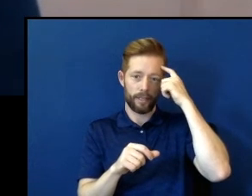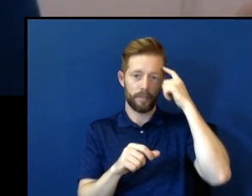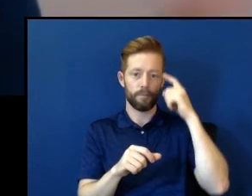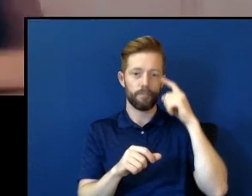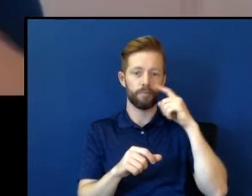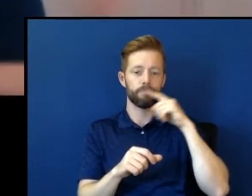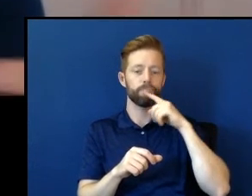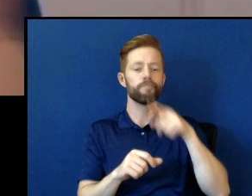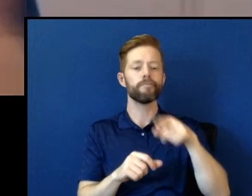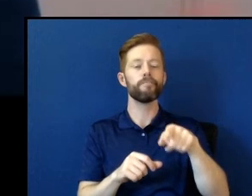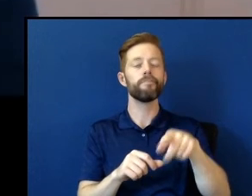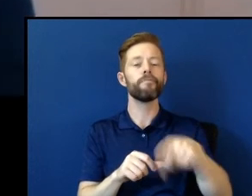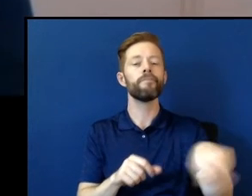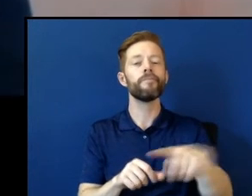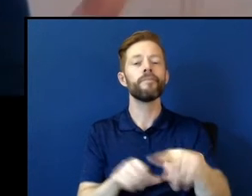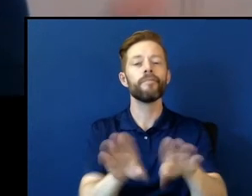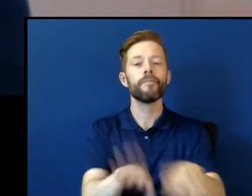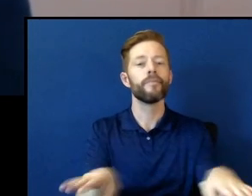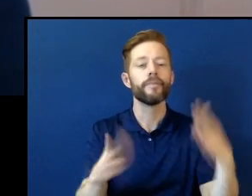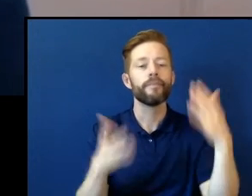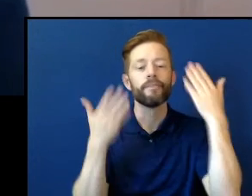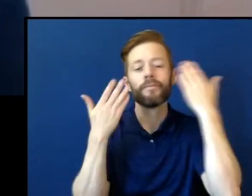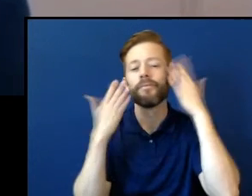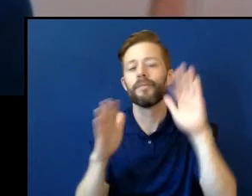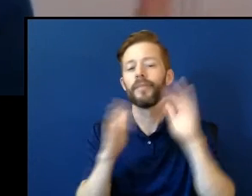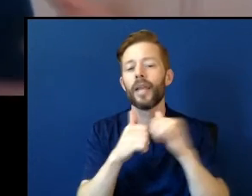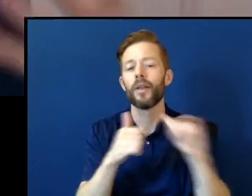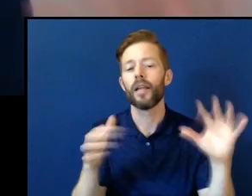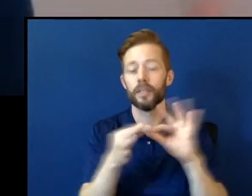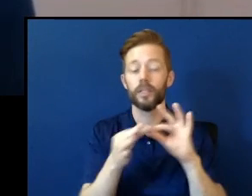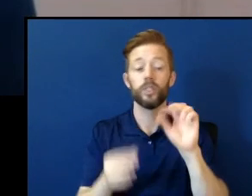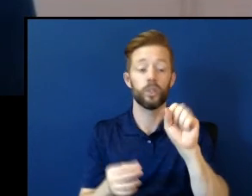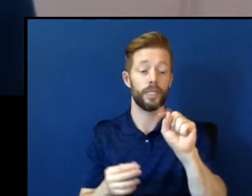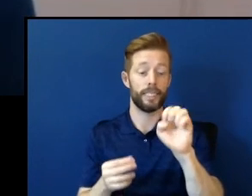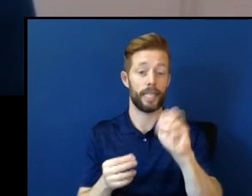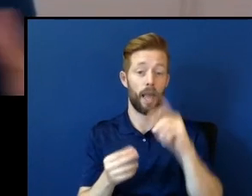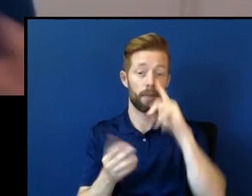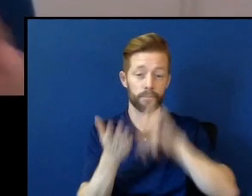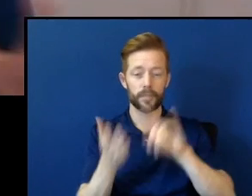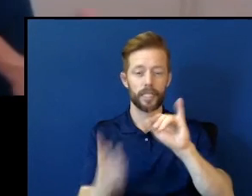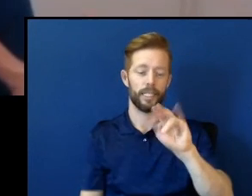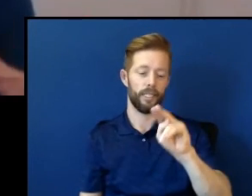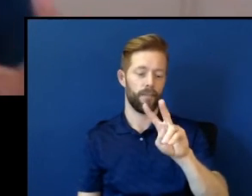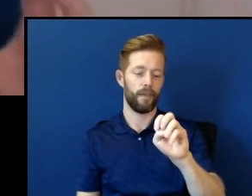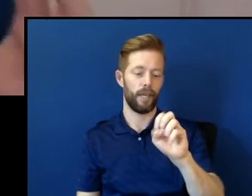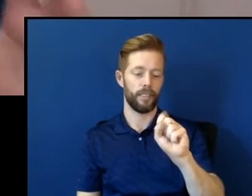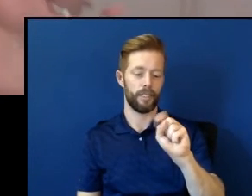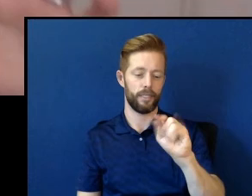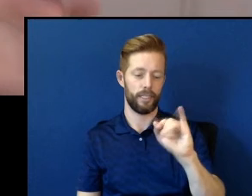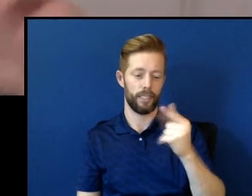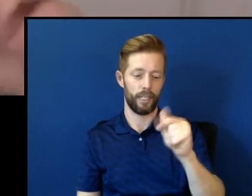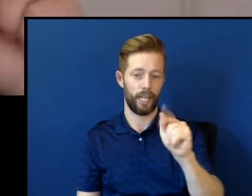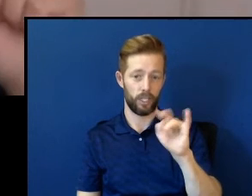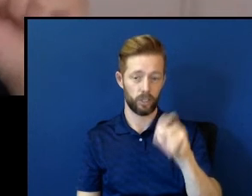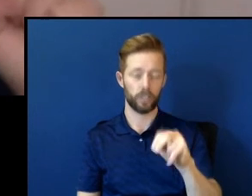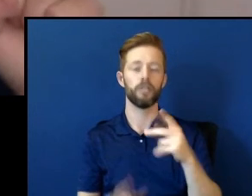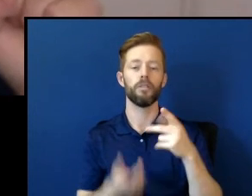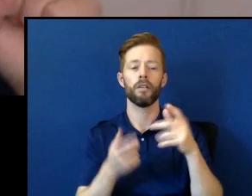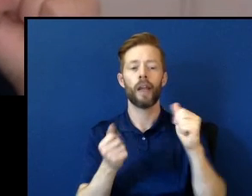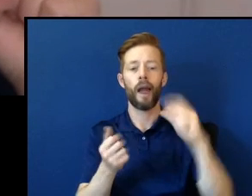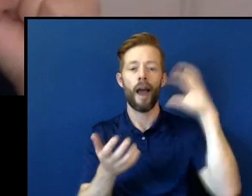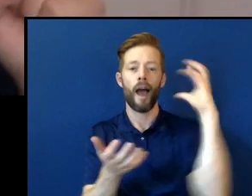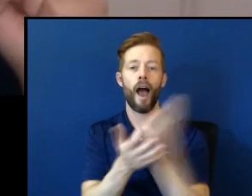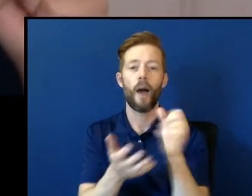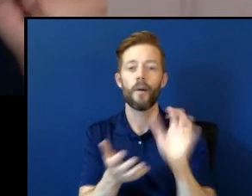in mind. The children don't really know how this connects to what they want to do. So STEM investigations allow you to capitalize on